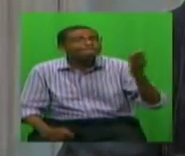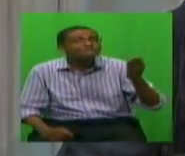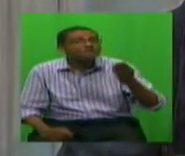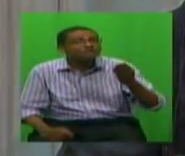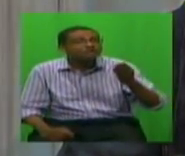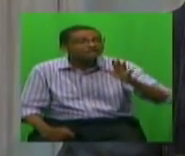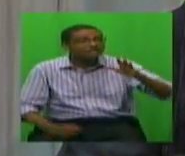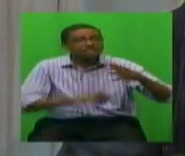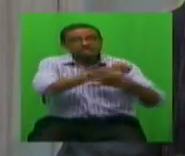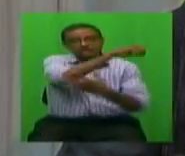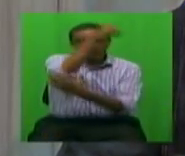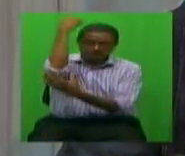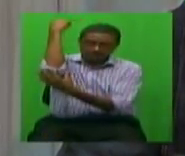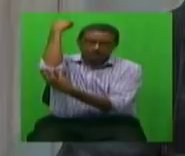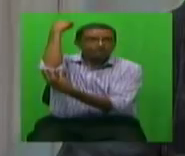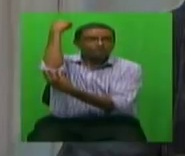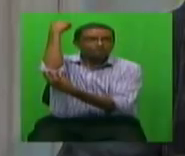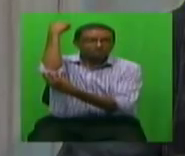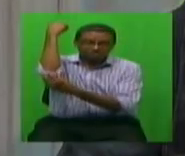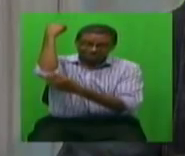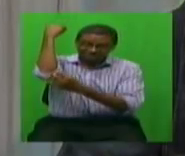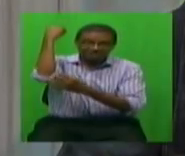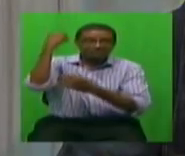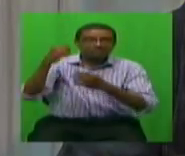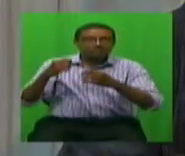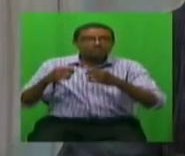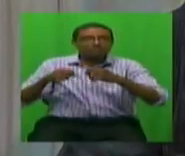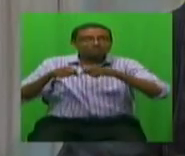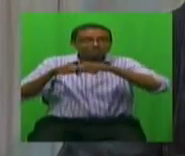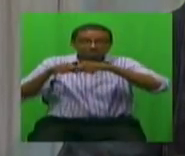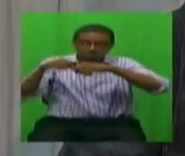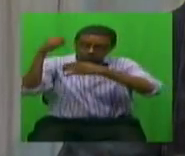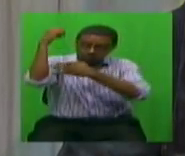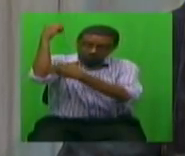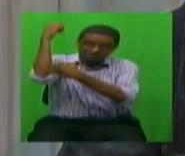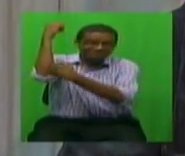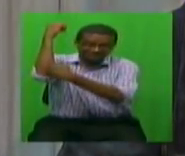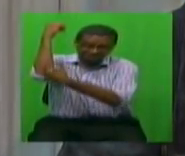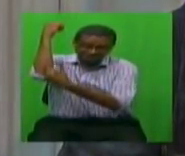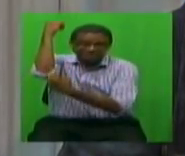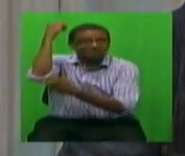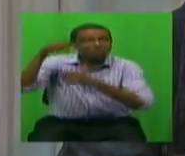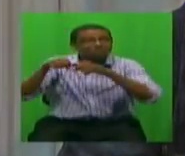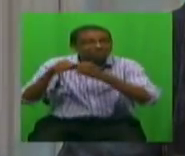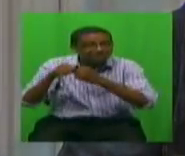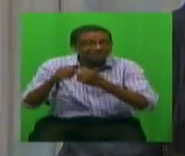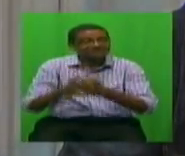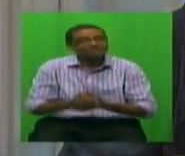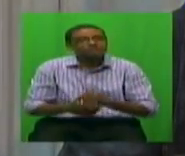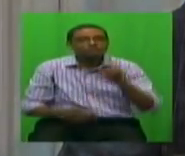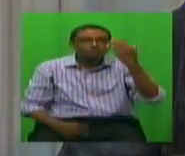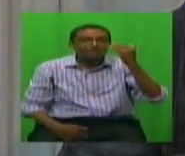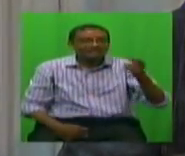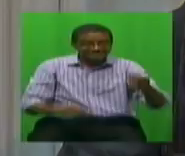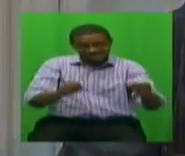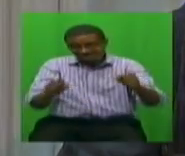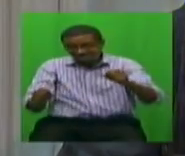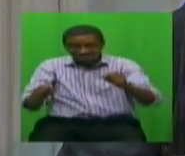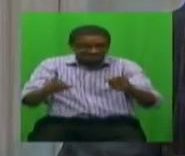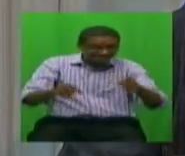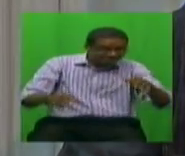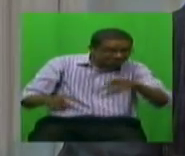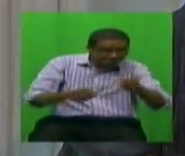his elbow on Saturday morning trying to navigate that area. But we were fully supported from all the